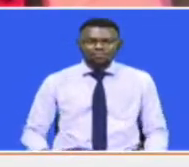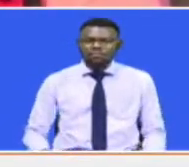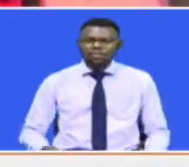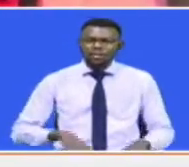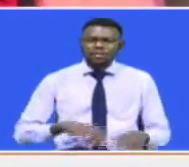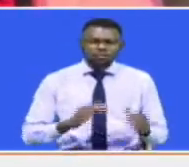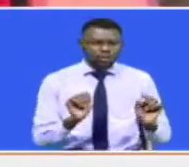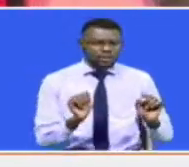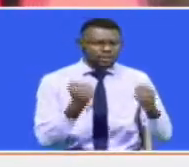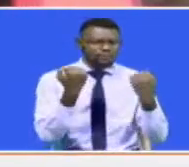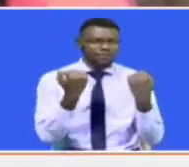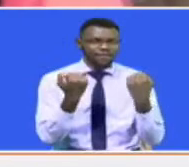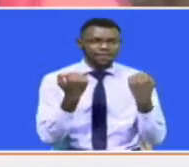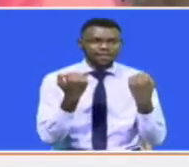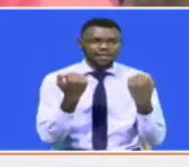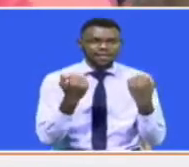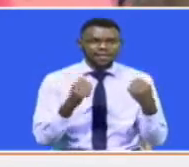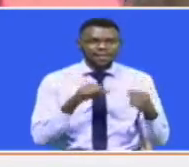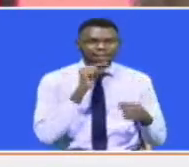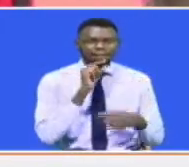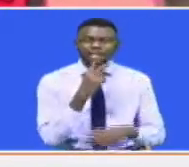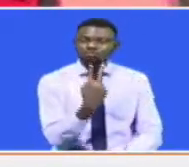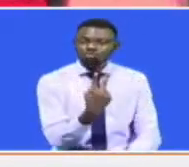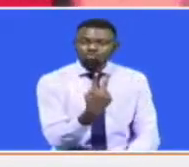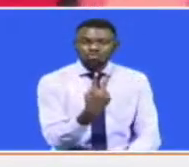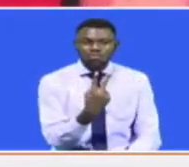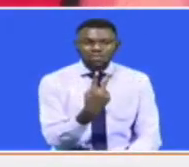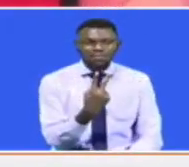wapata wanaume wawili